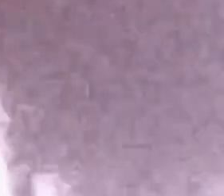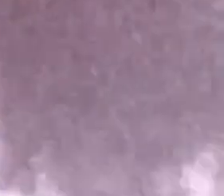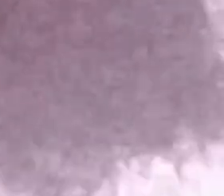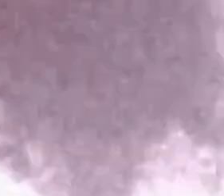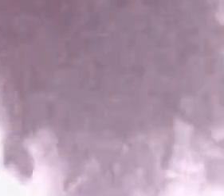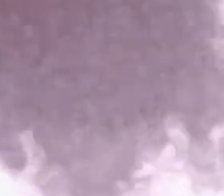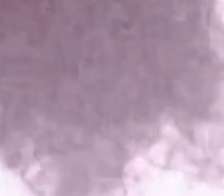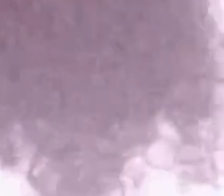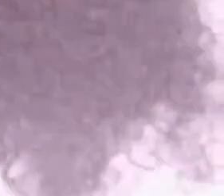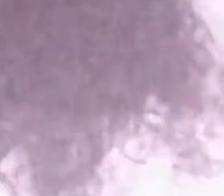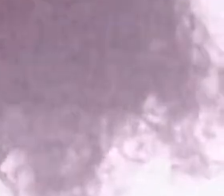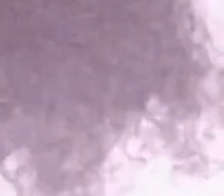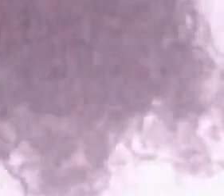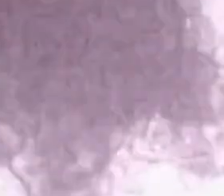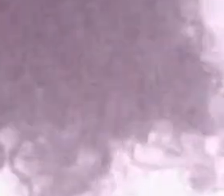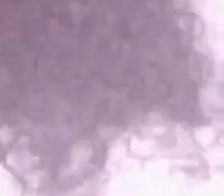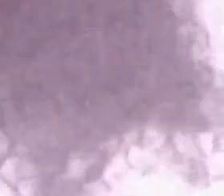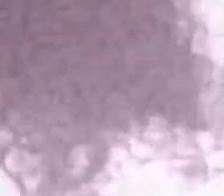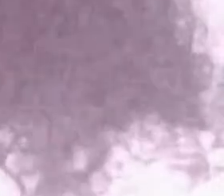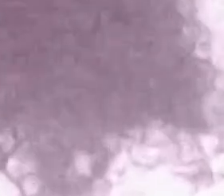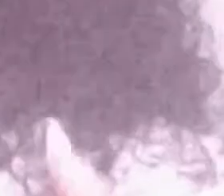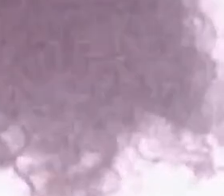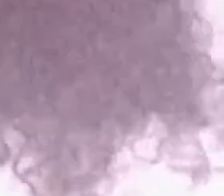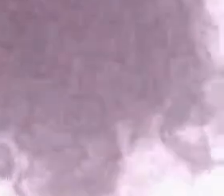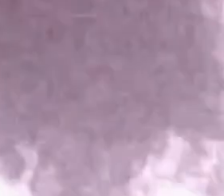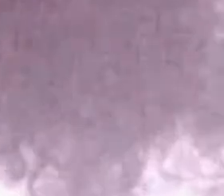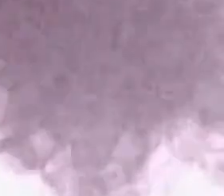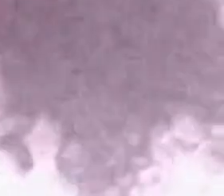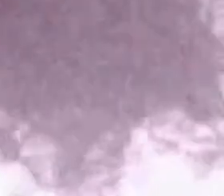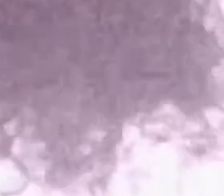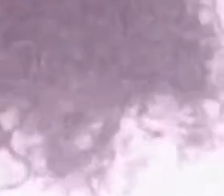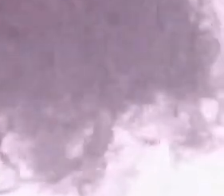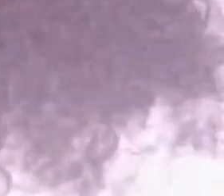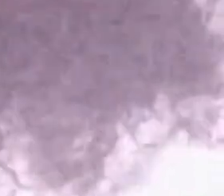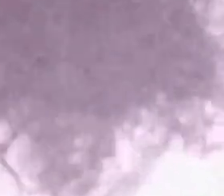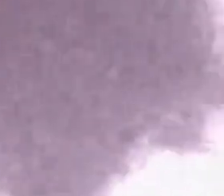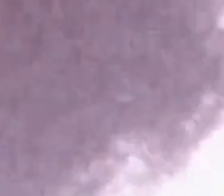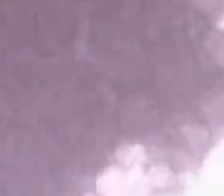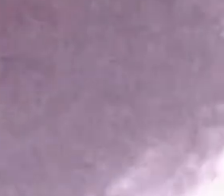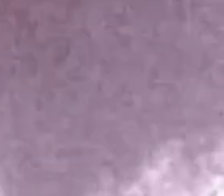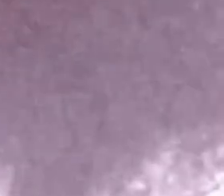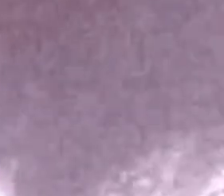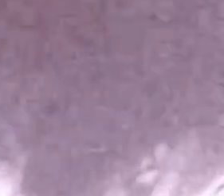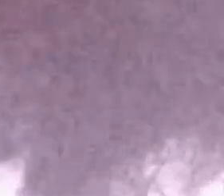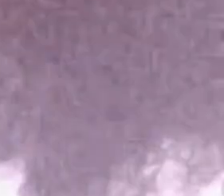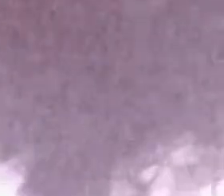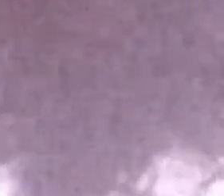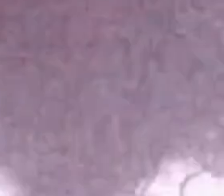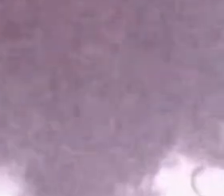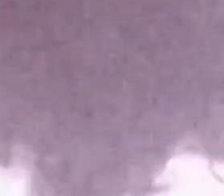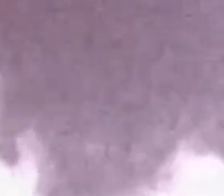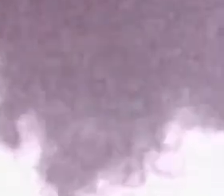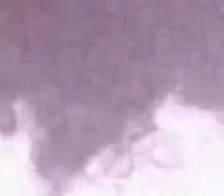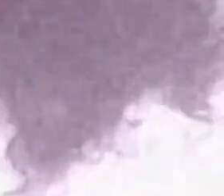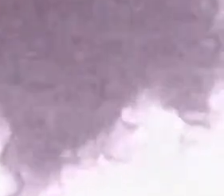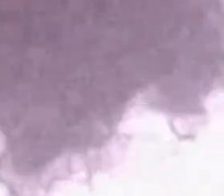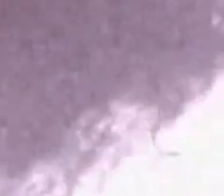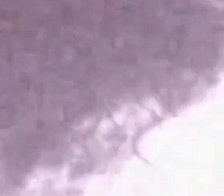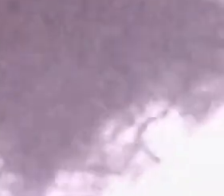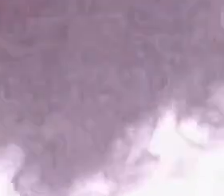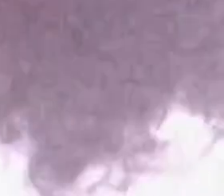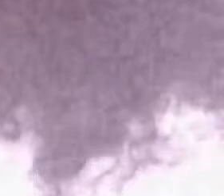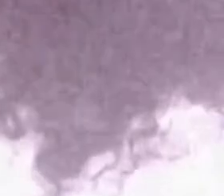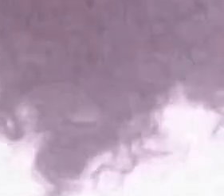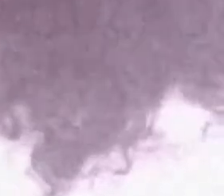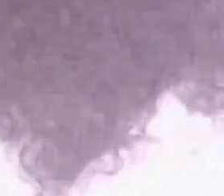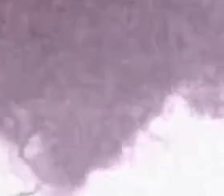read books by myself, and I became very independent. Like, I barely asked my parents for anything. I work